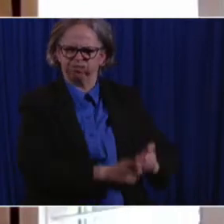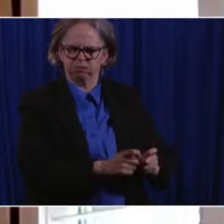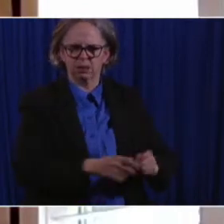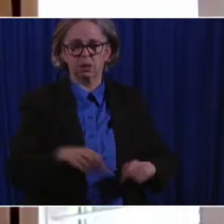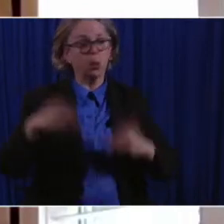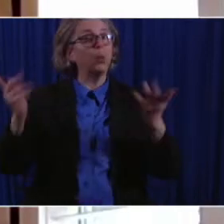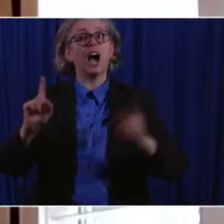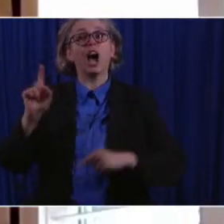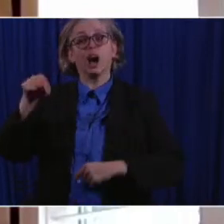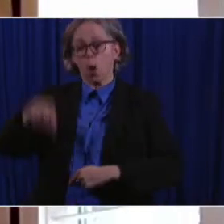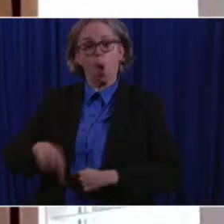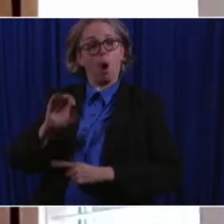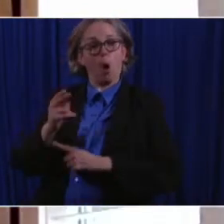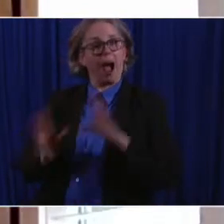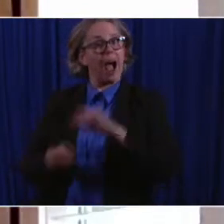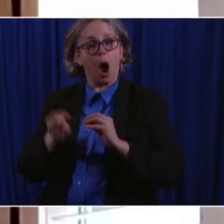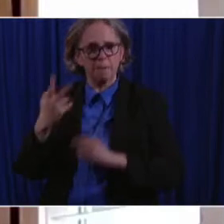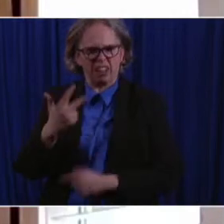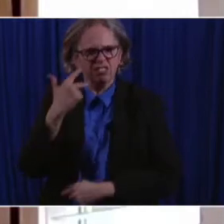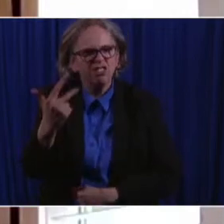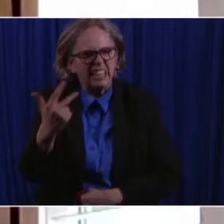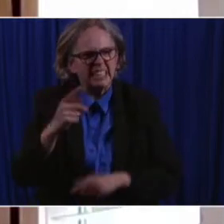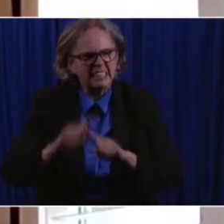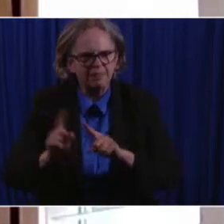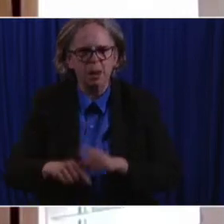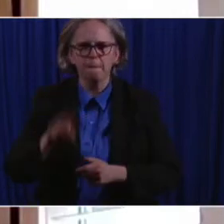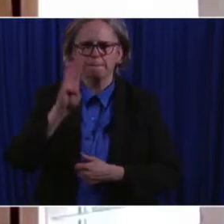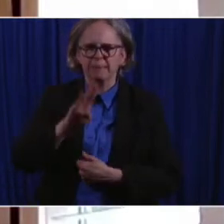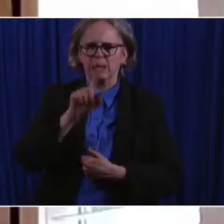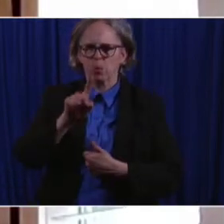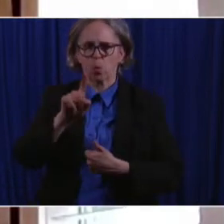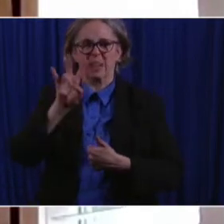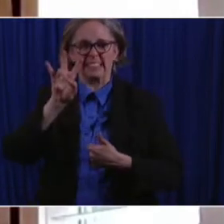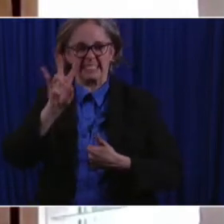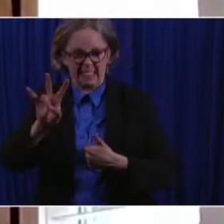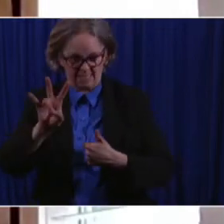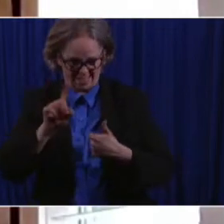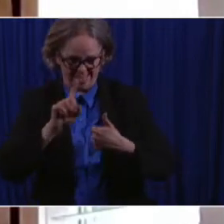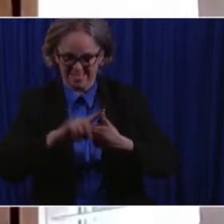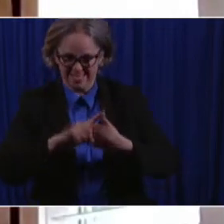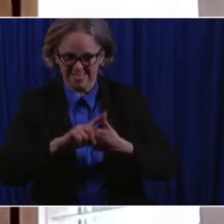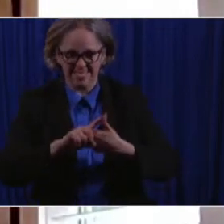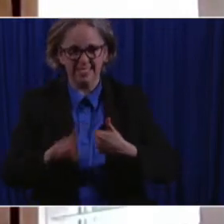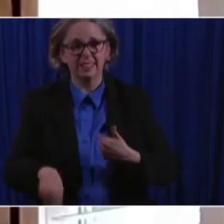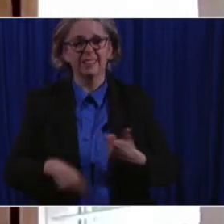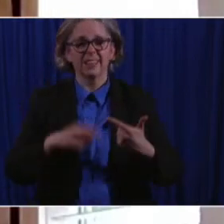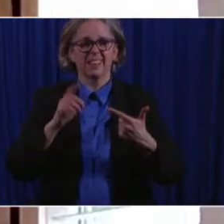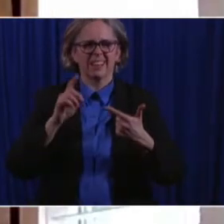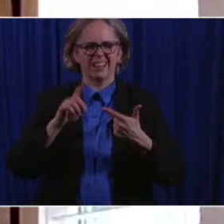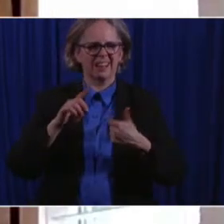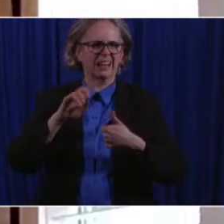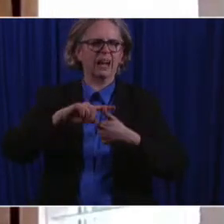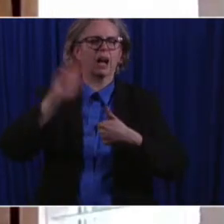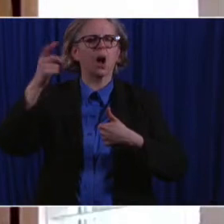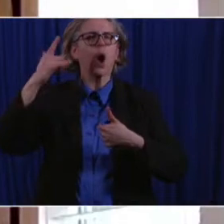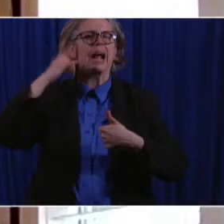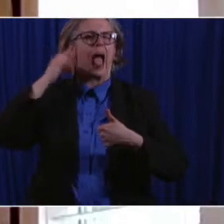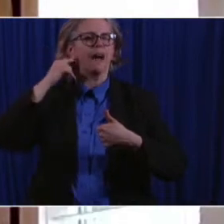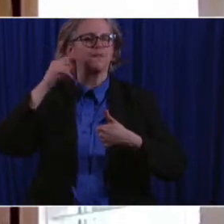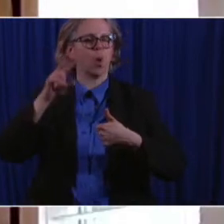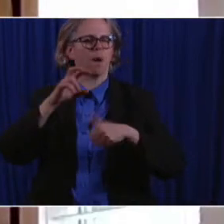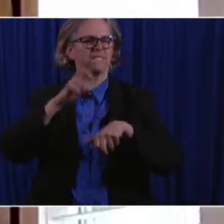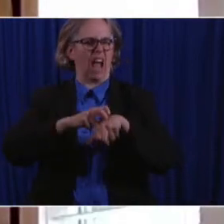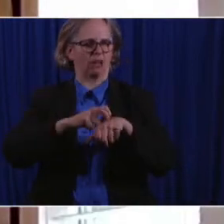B117, that's what we're seeing the most of. And then we're seeing some of the so-called California variants,